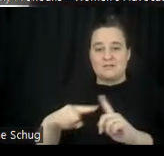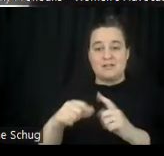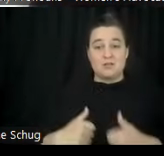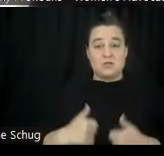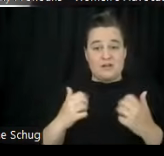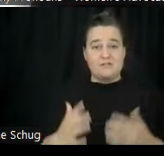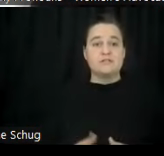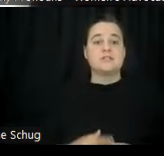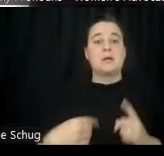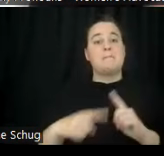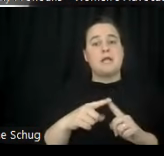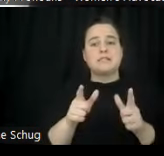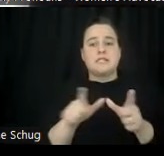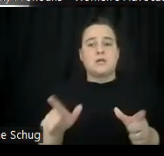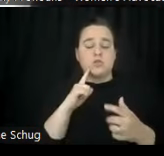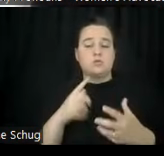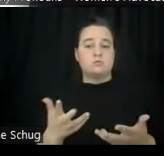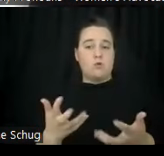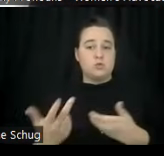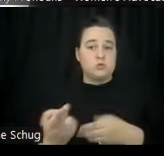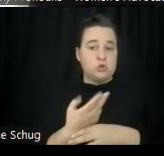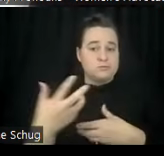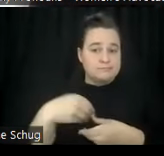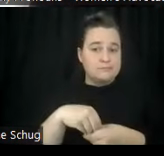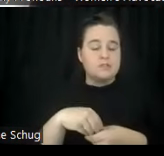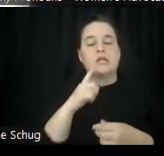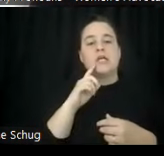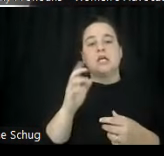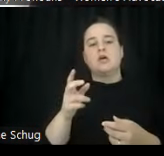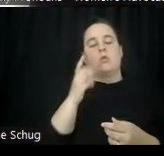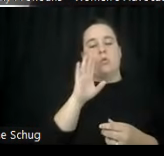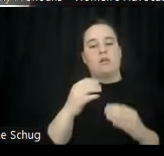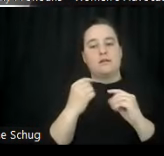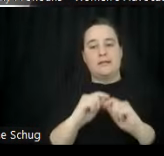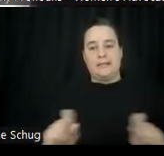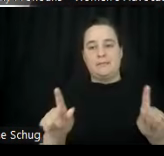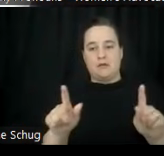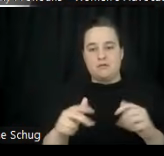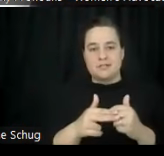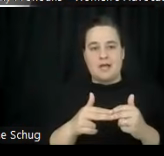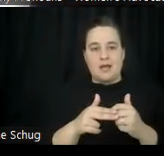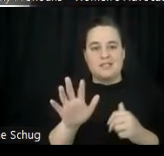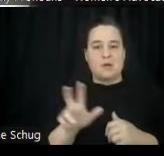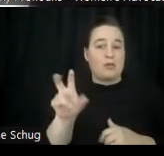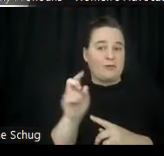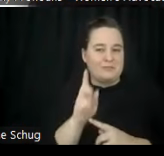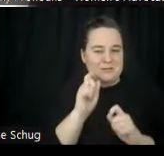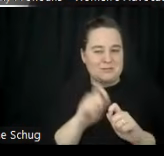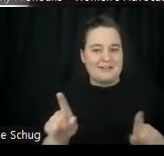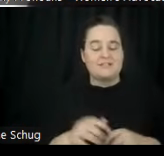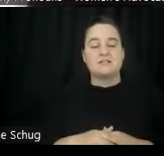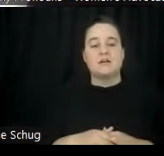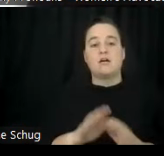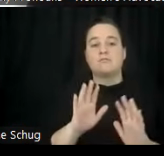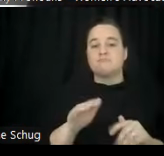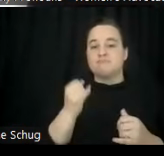language to embrace. And so again, this will all be included in the slides that you'll receive in about 30 minutes. So no worries if you wanted to